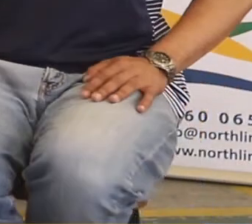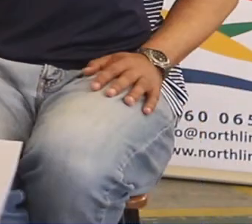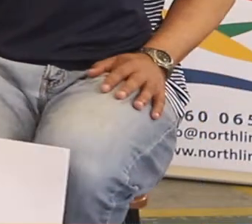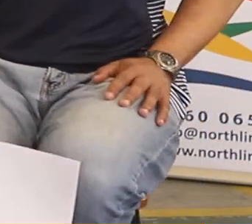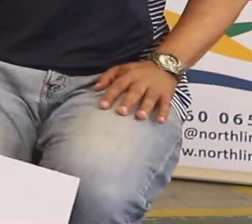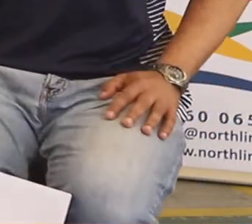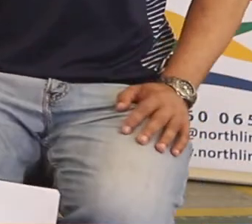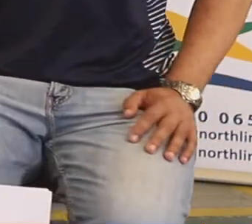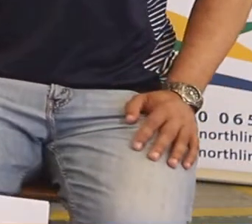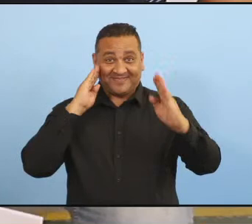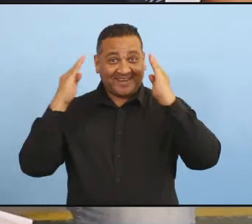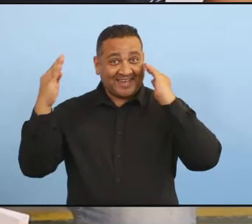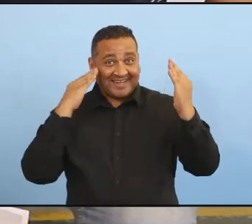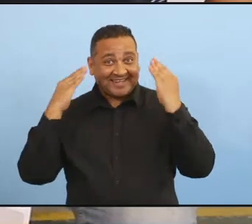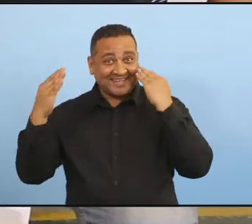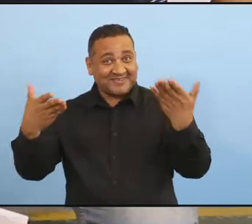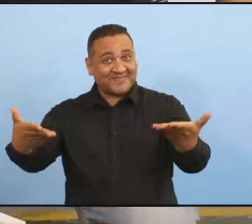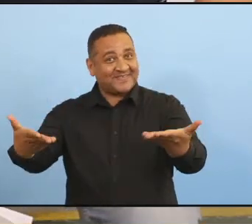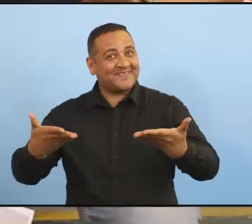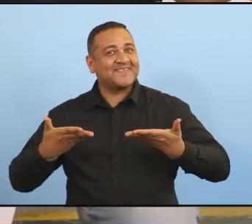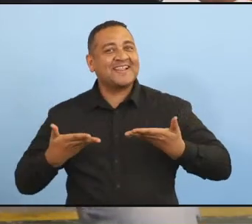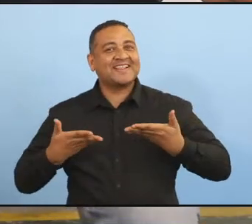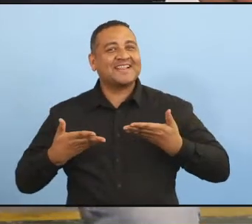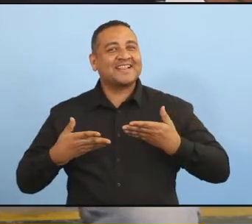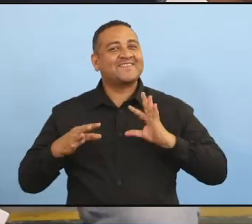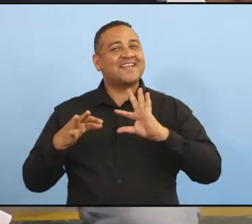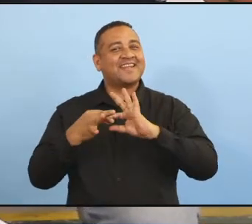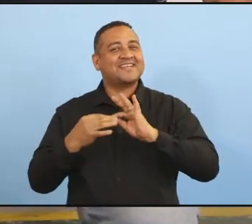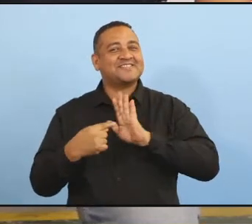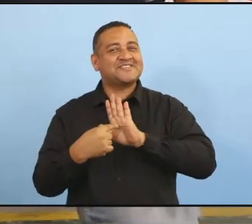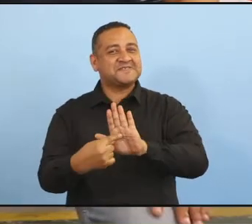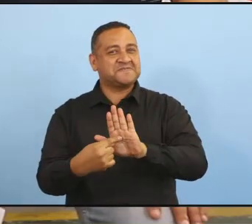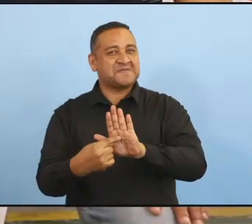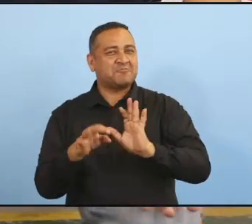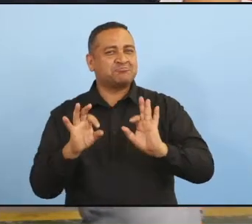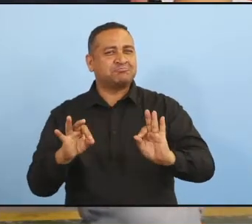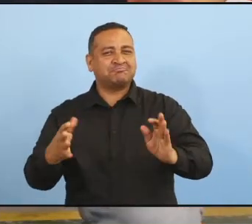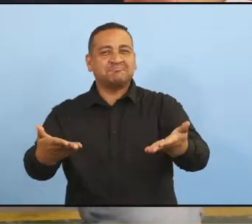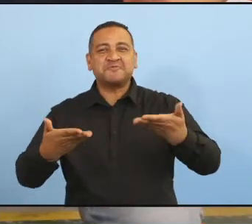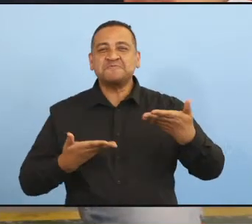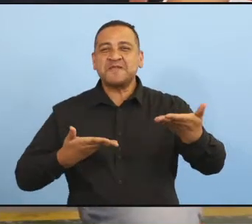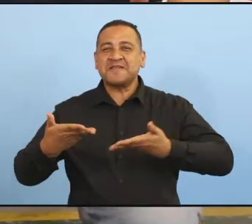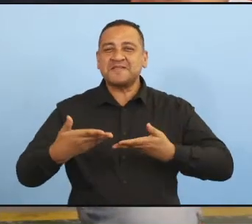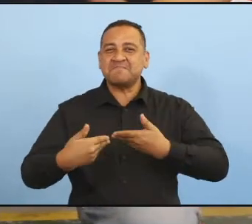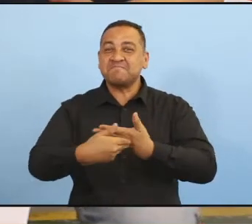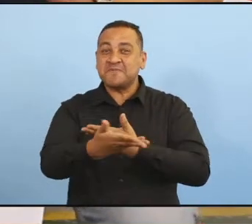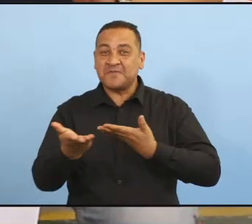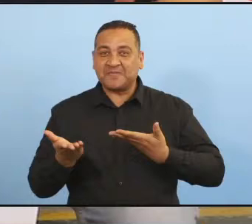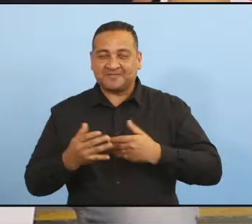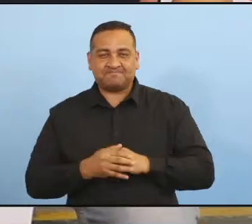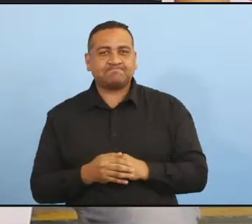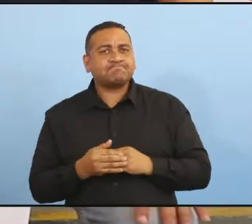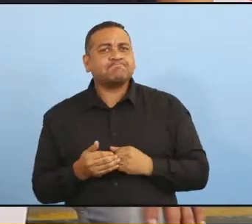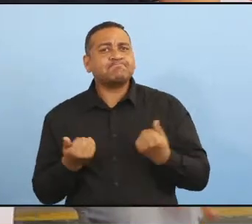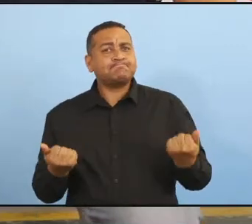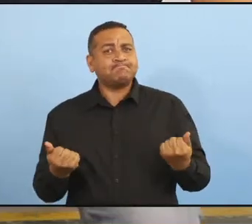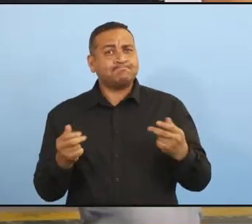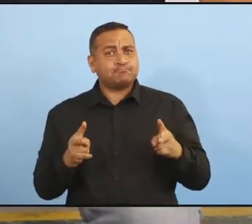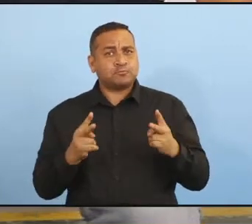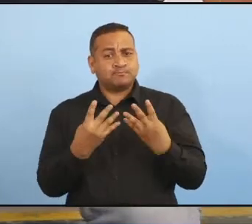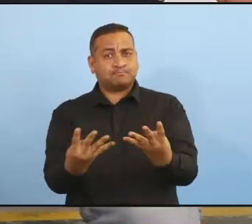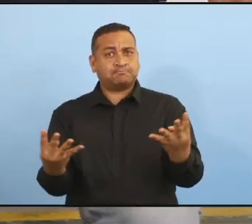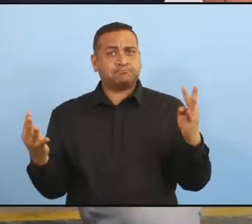Hello and welcome to the Link Show. Absolutely wonderful to have you along with us. We have traded our normal home studio